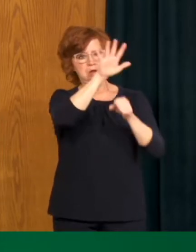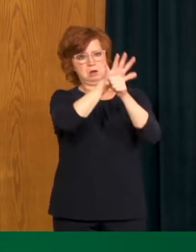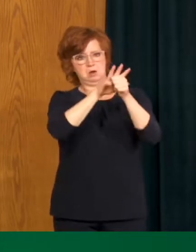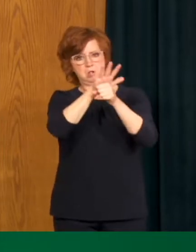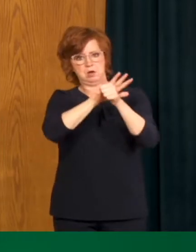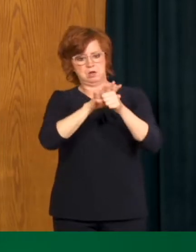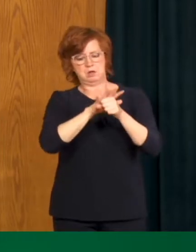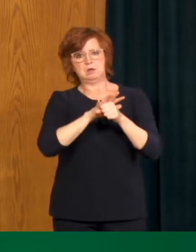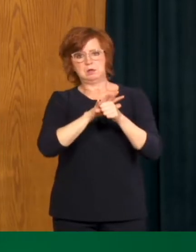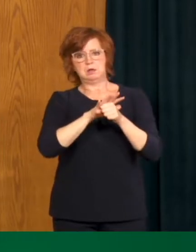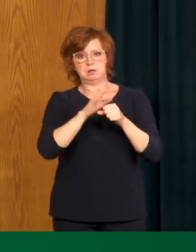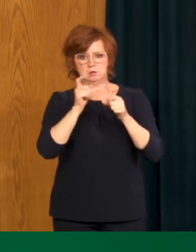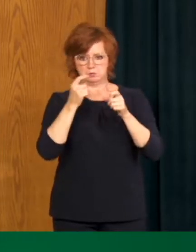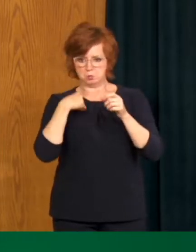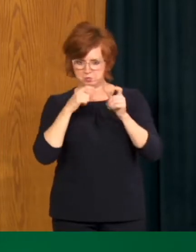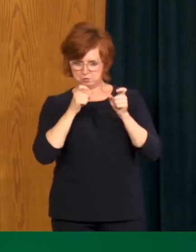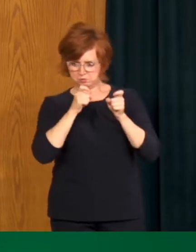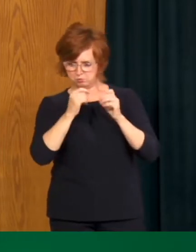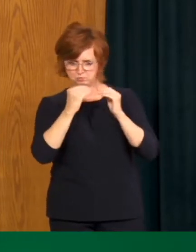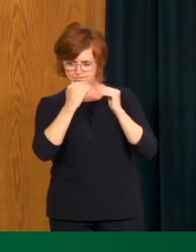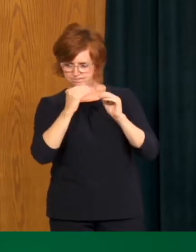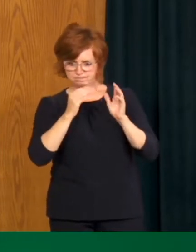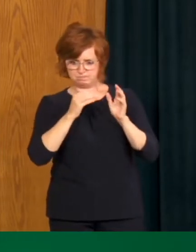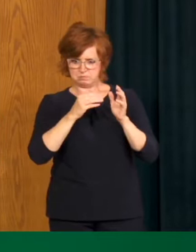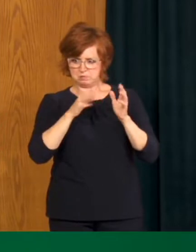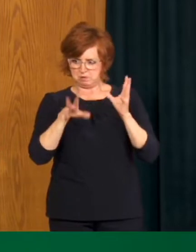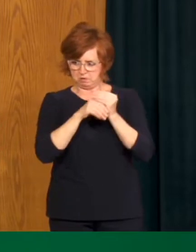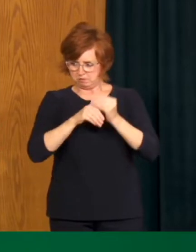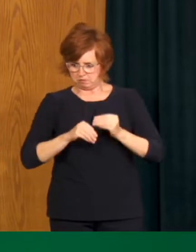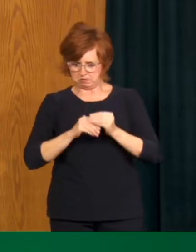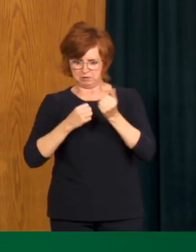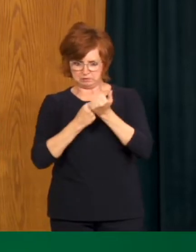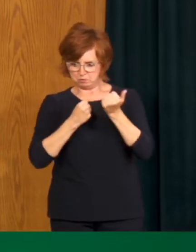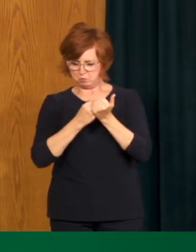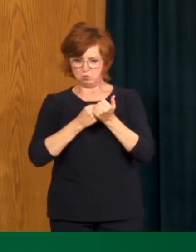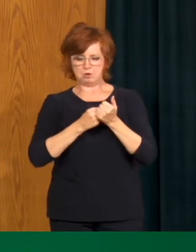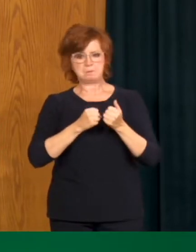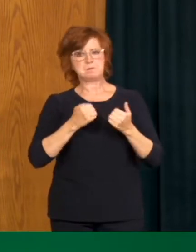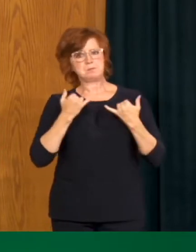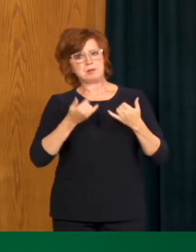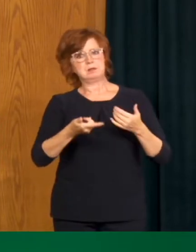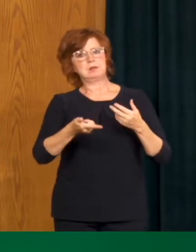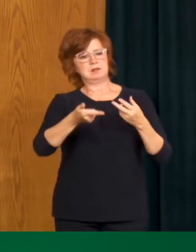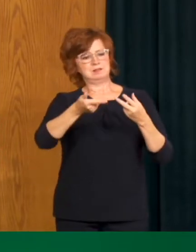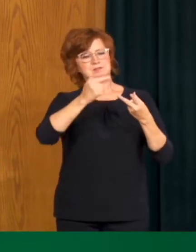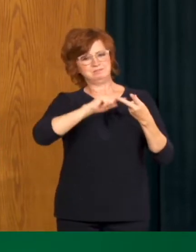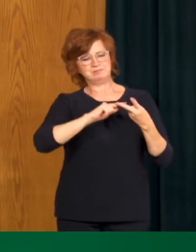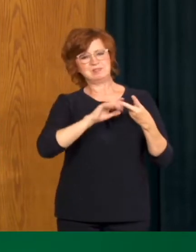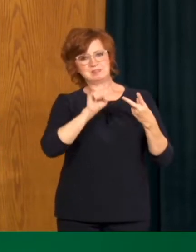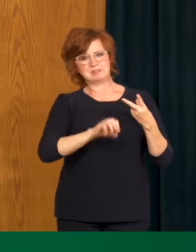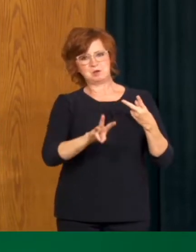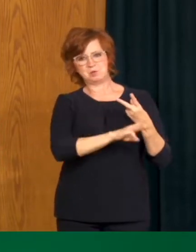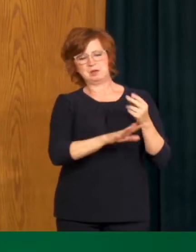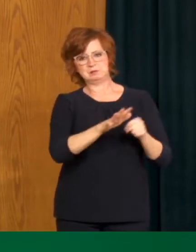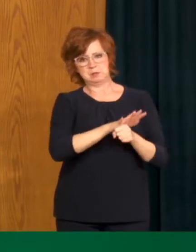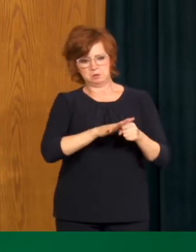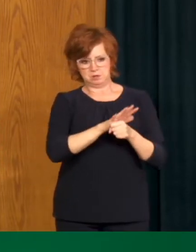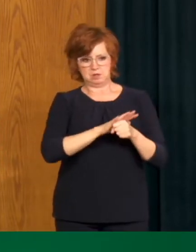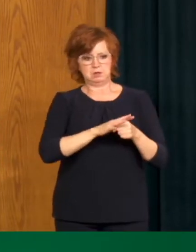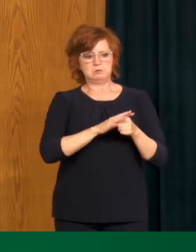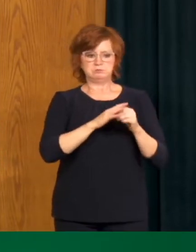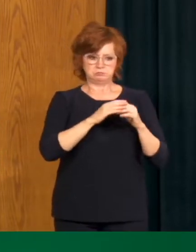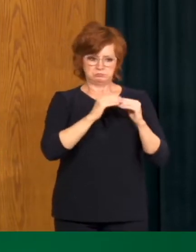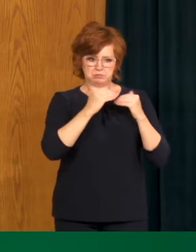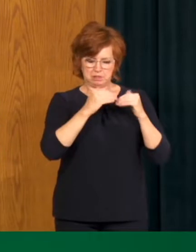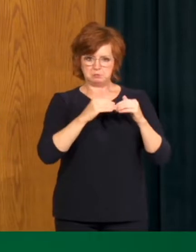hoping that with some of the limitations we put in place in the Southwest, that we can go with the current limitations, but